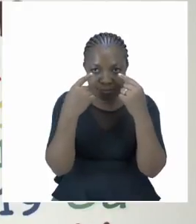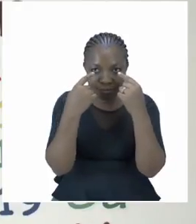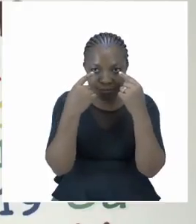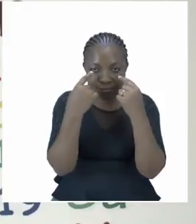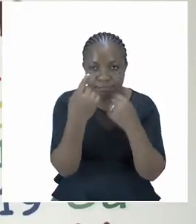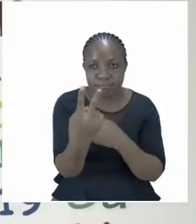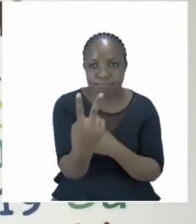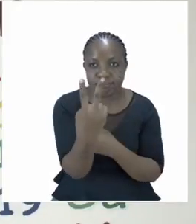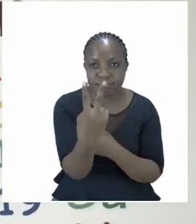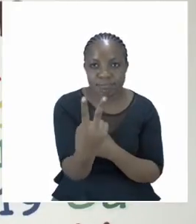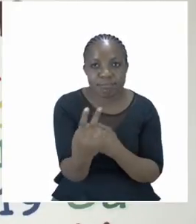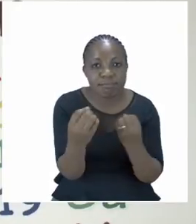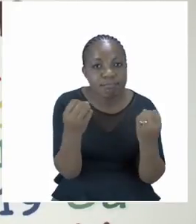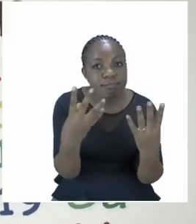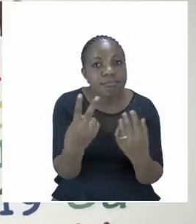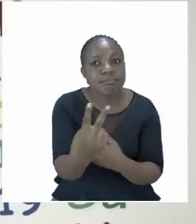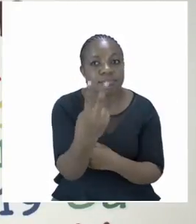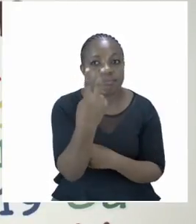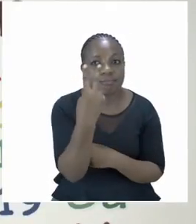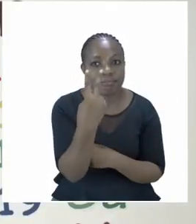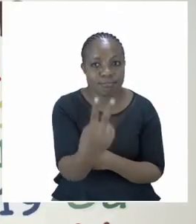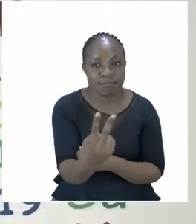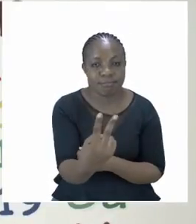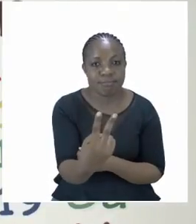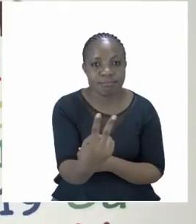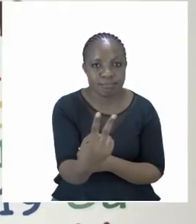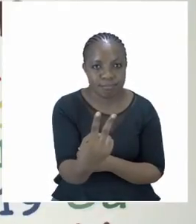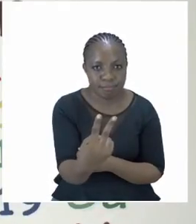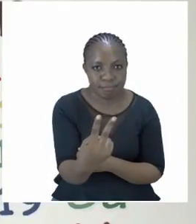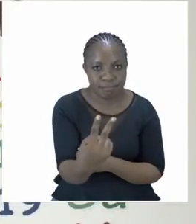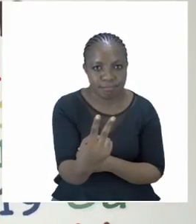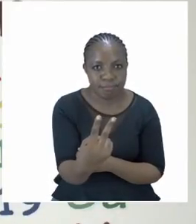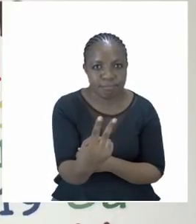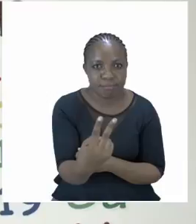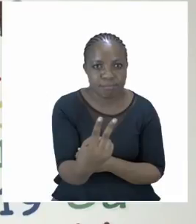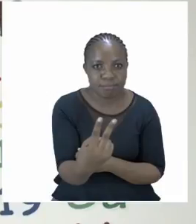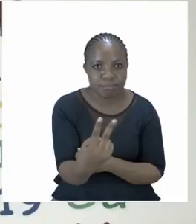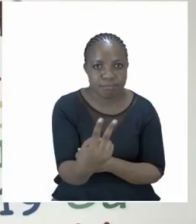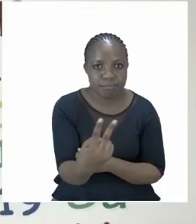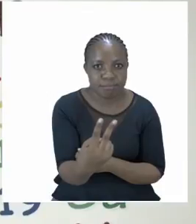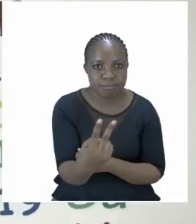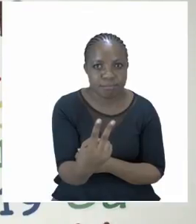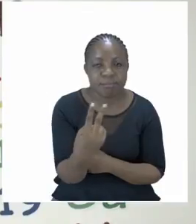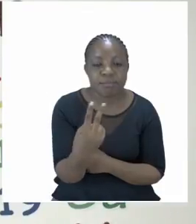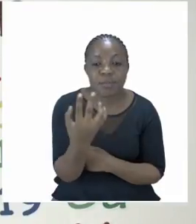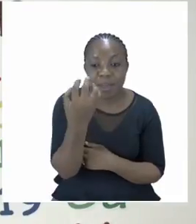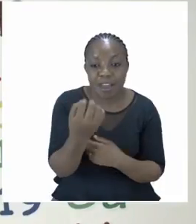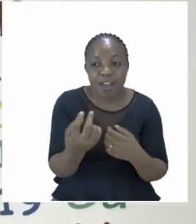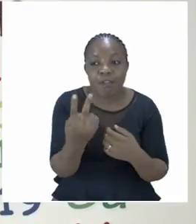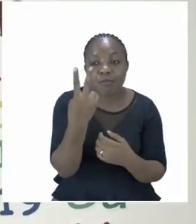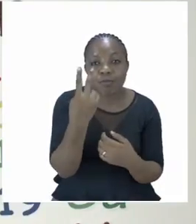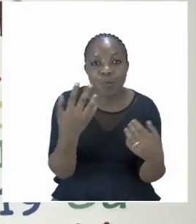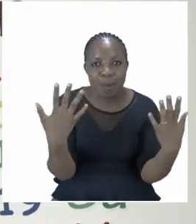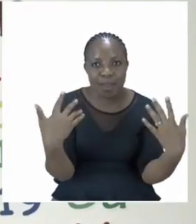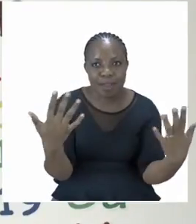two eyes. Then we also have two